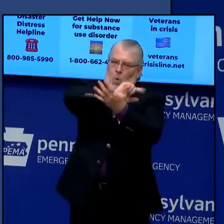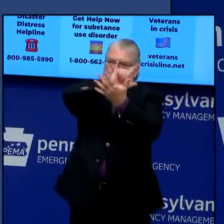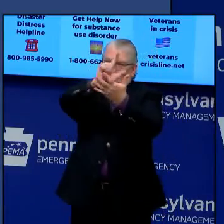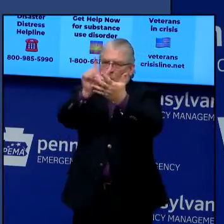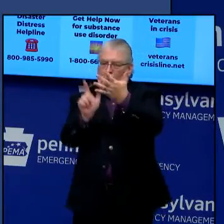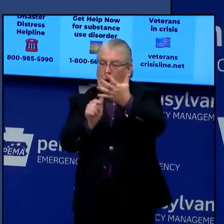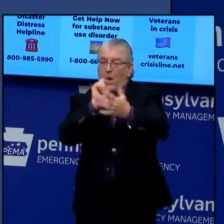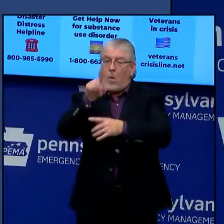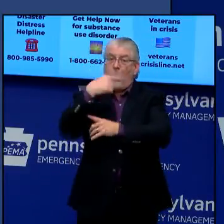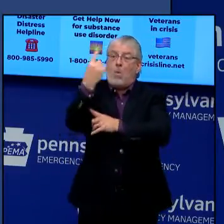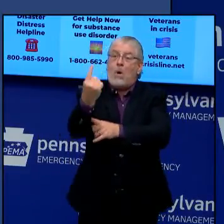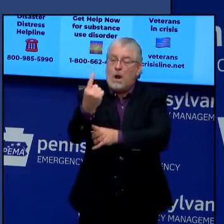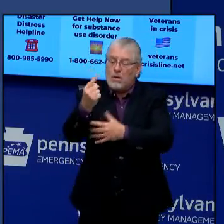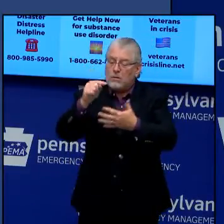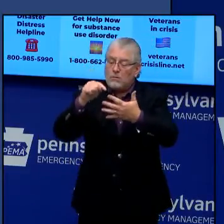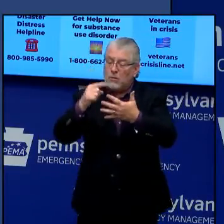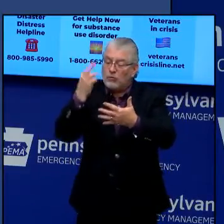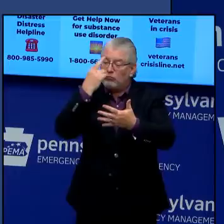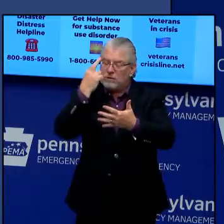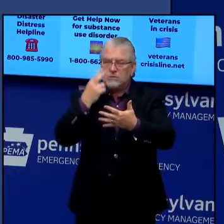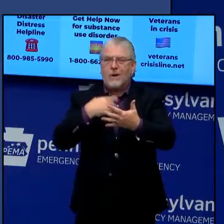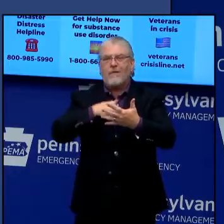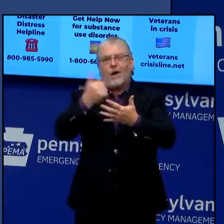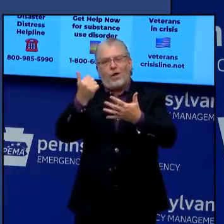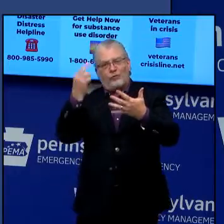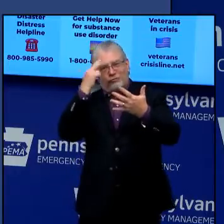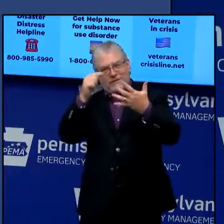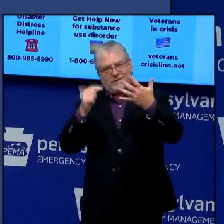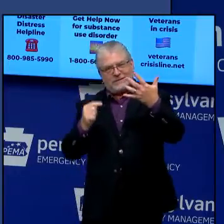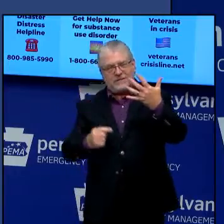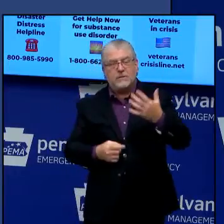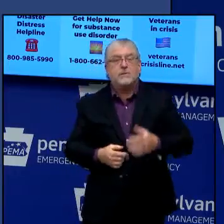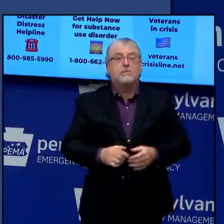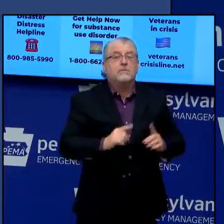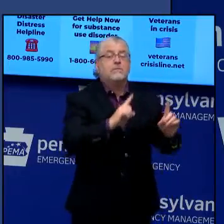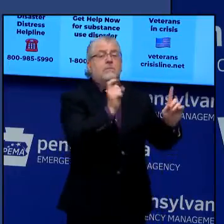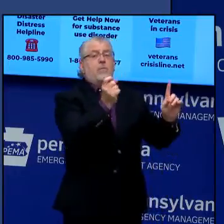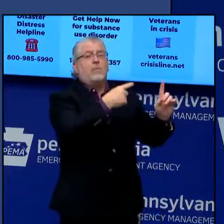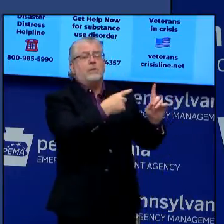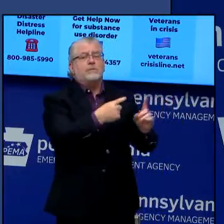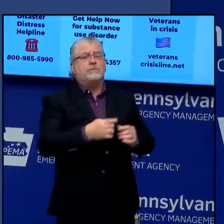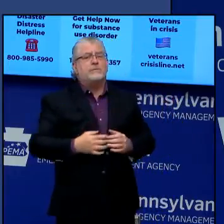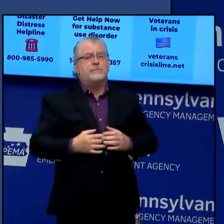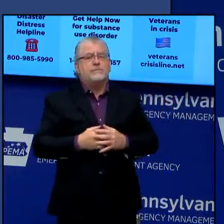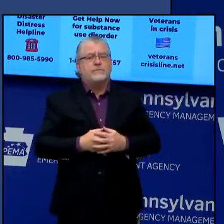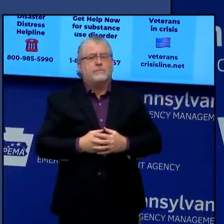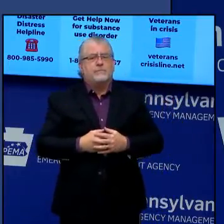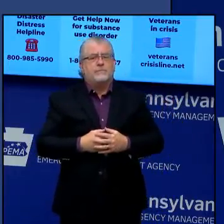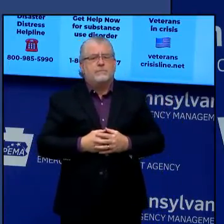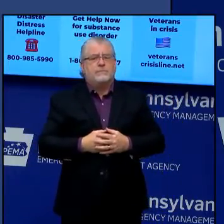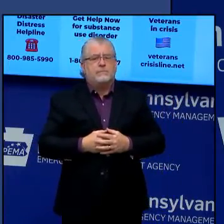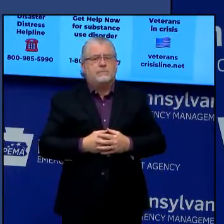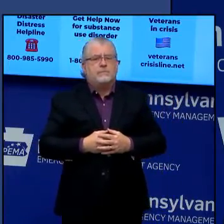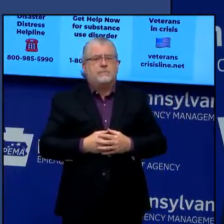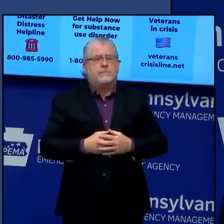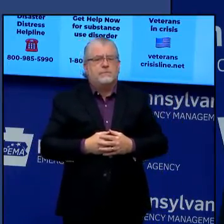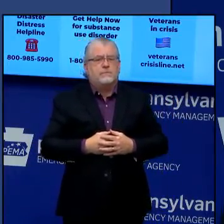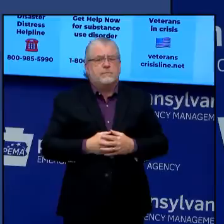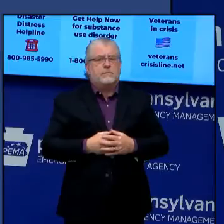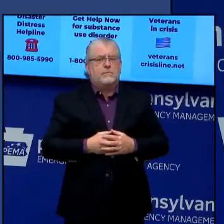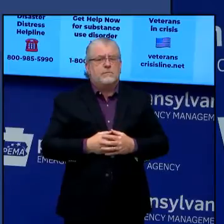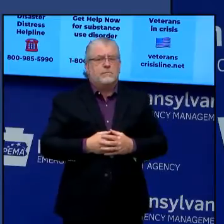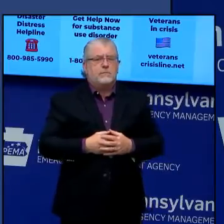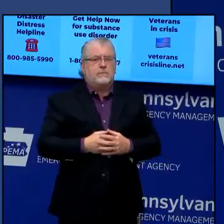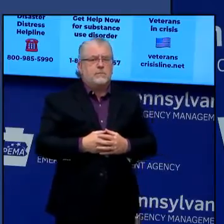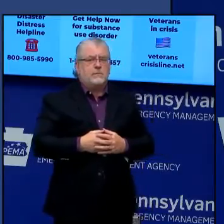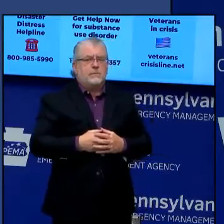remain a problem? And can you comment on how that may affect plans to reopen regions of the state? So the shortage